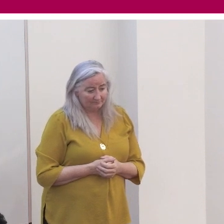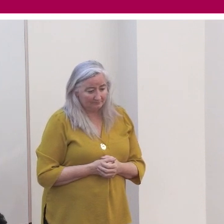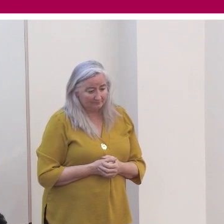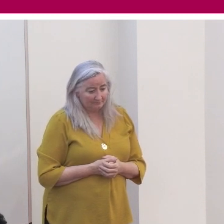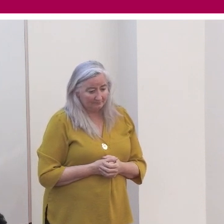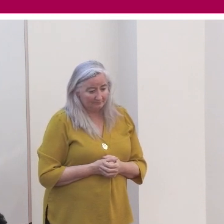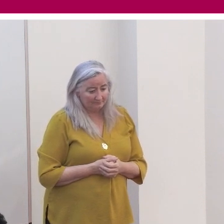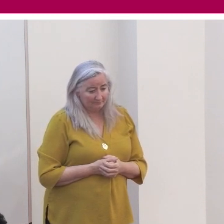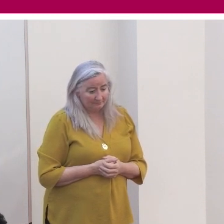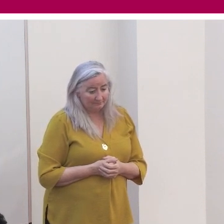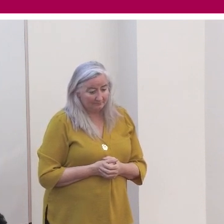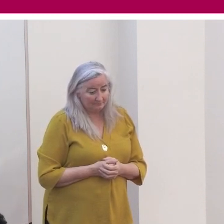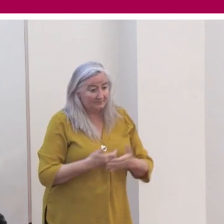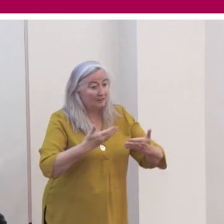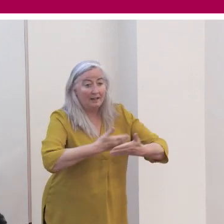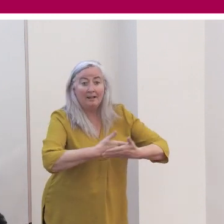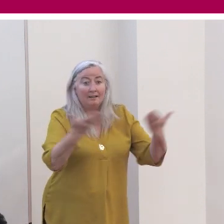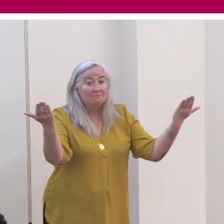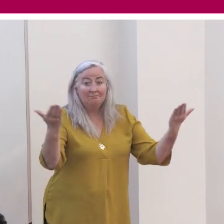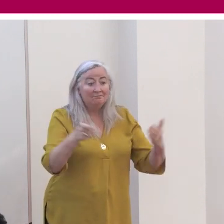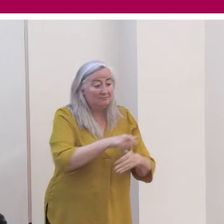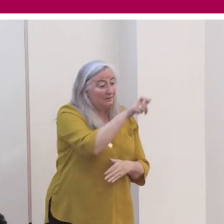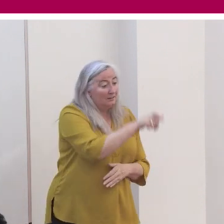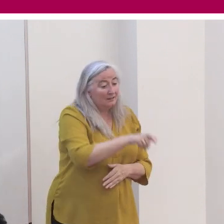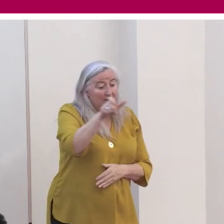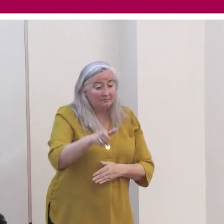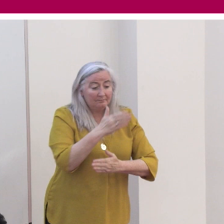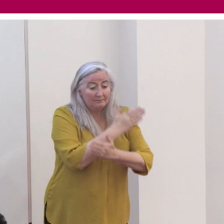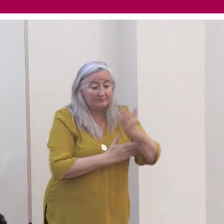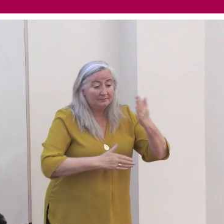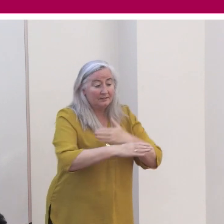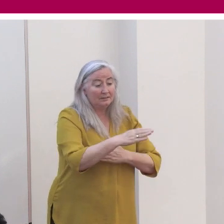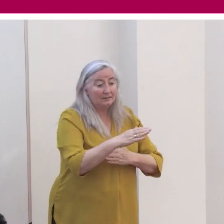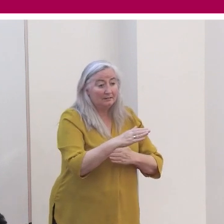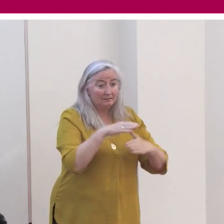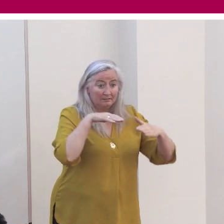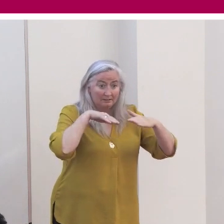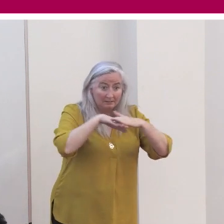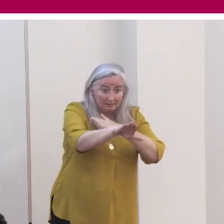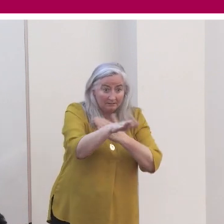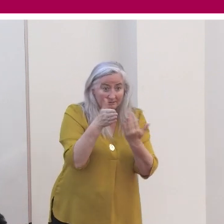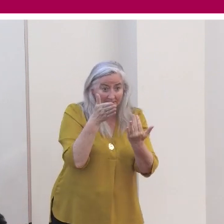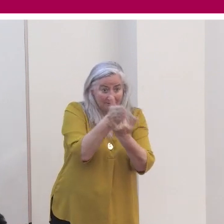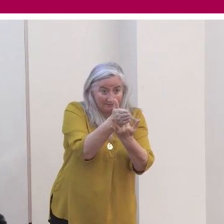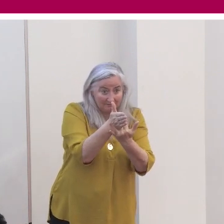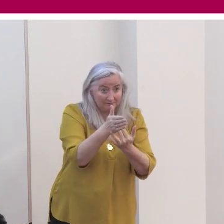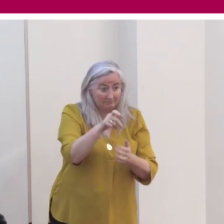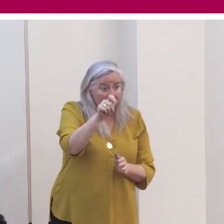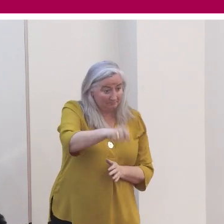ensure that the procedural accommodations that are adopted actually enables them to overcome the multiple